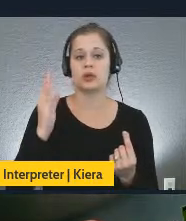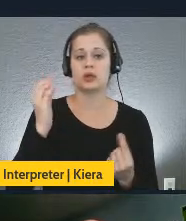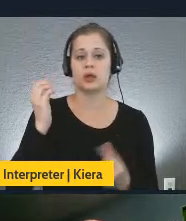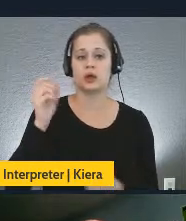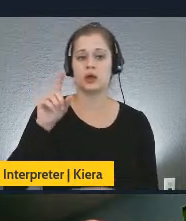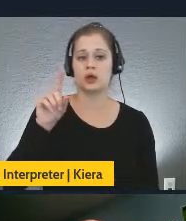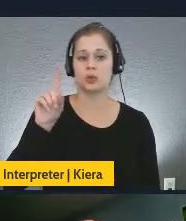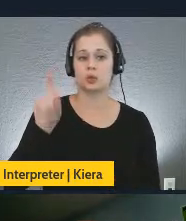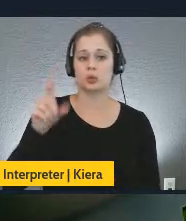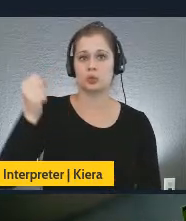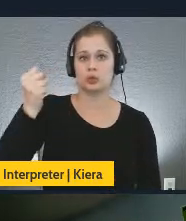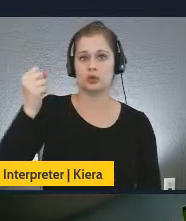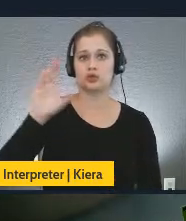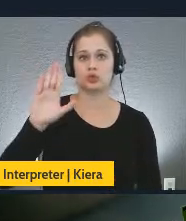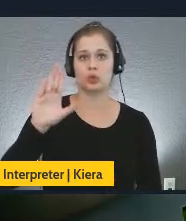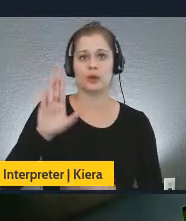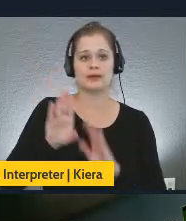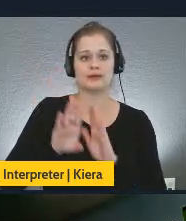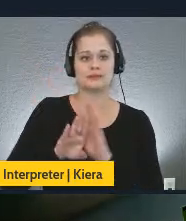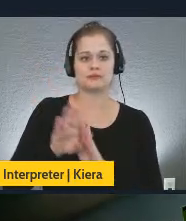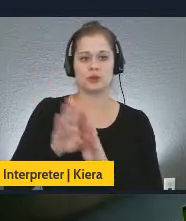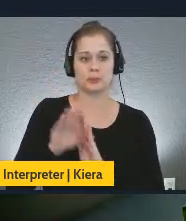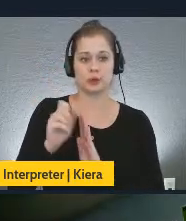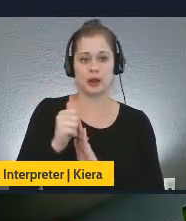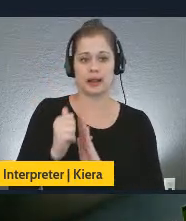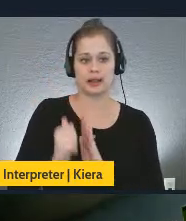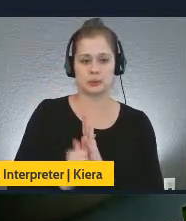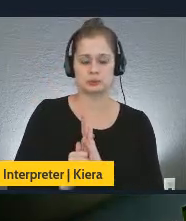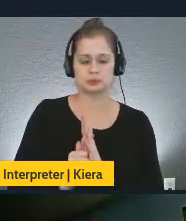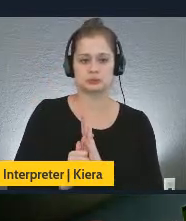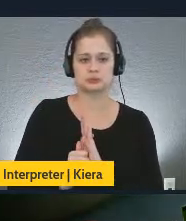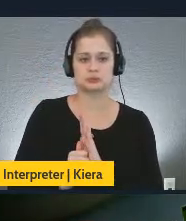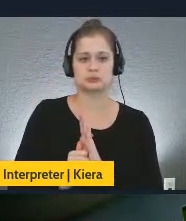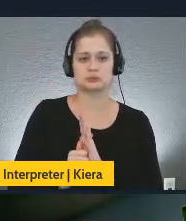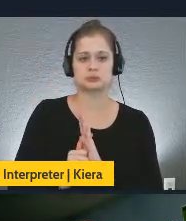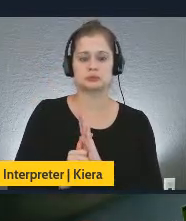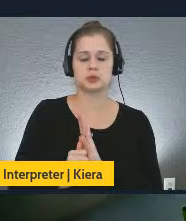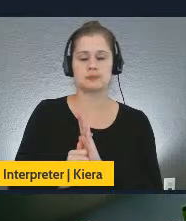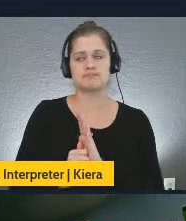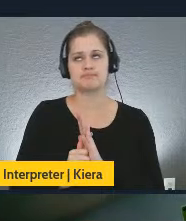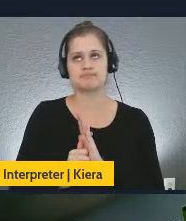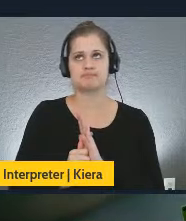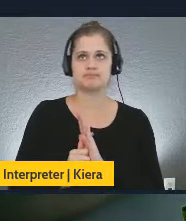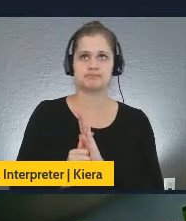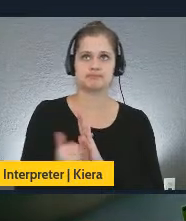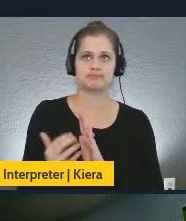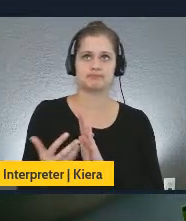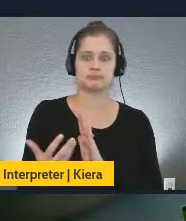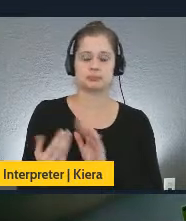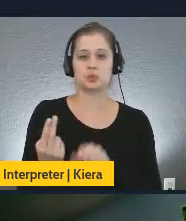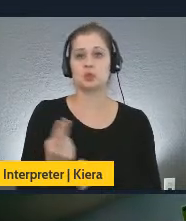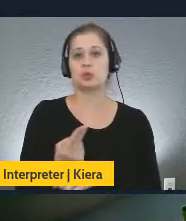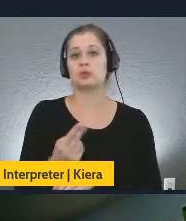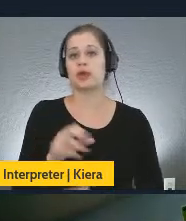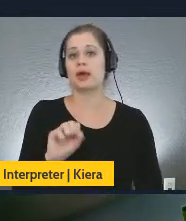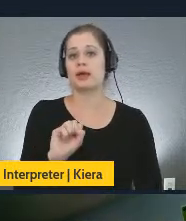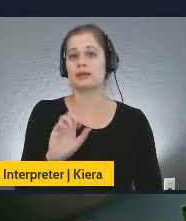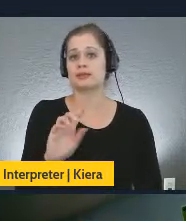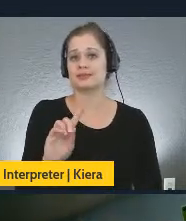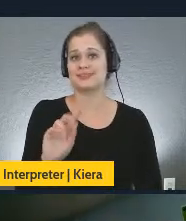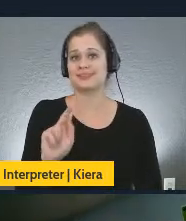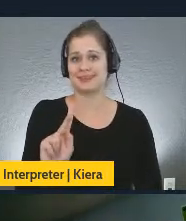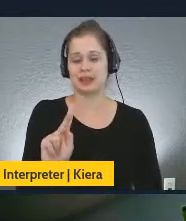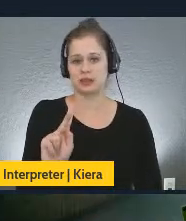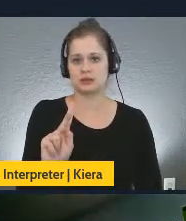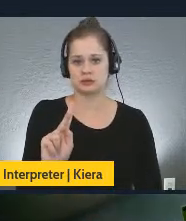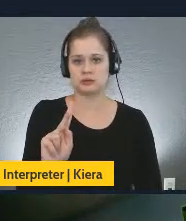using the SDK, and you can query